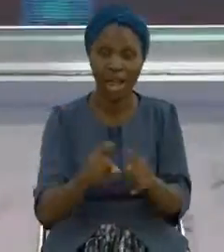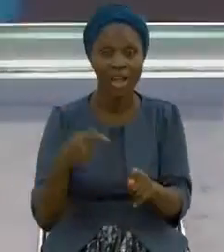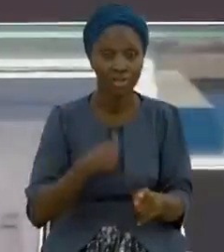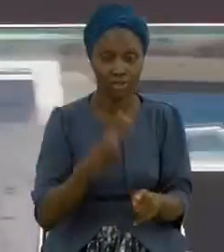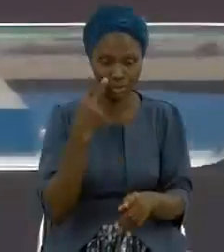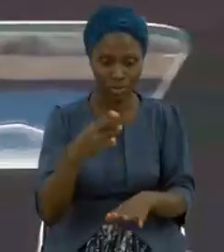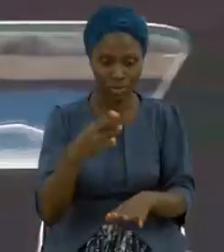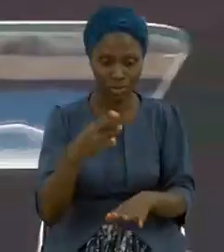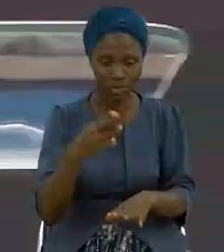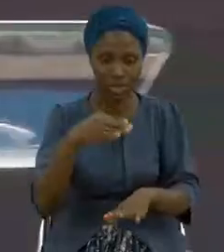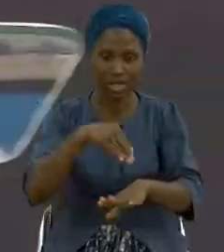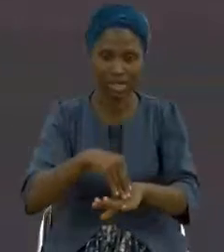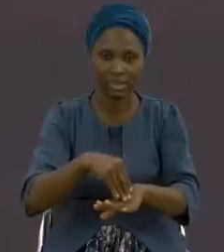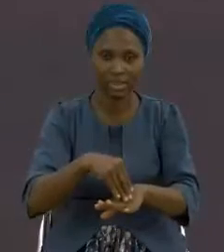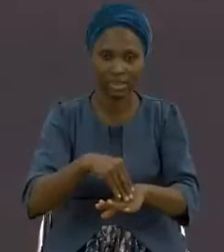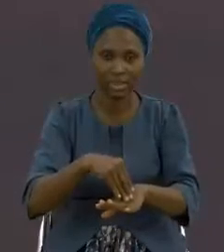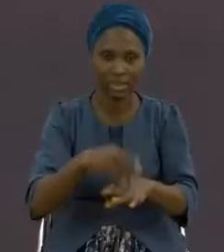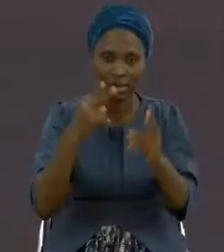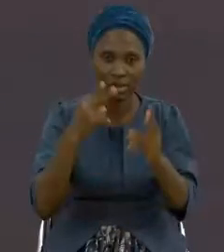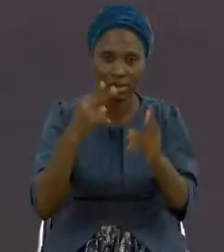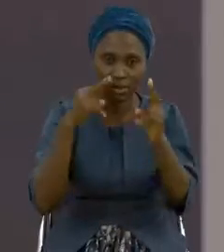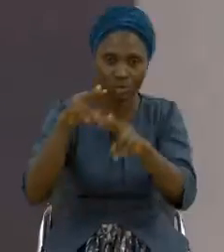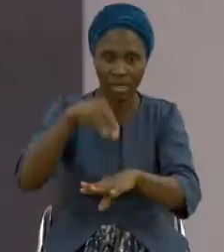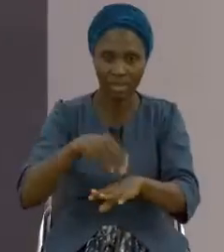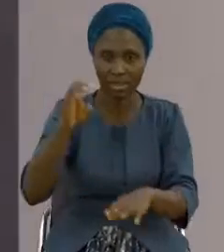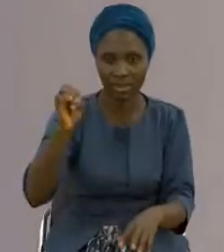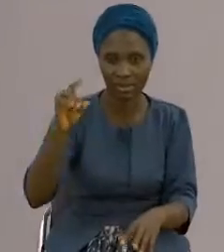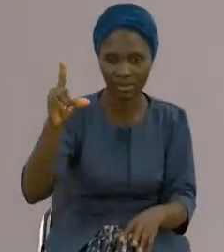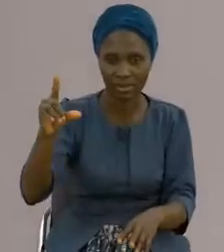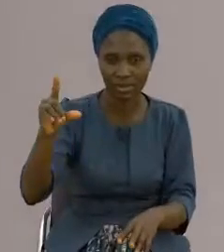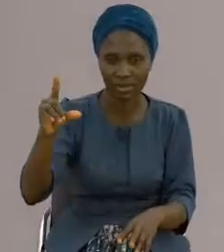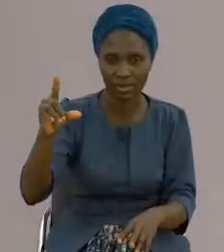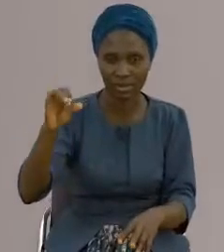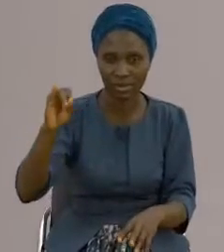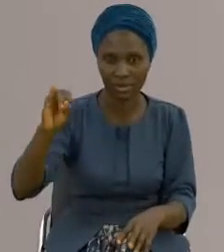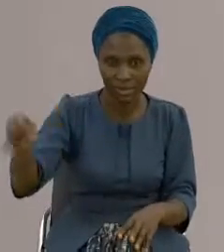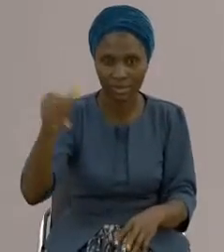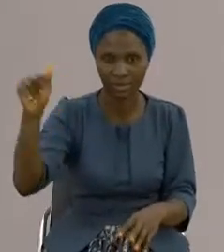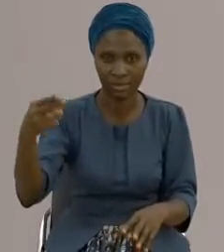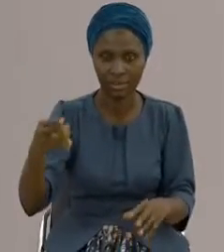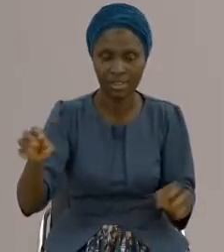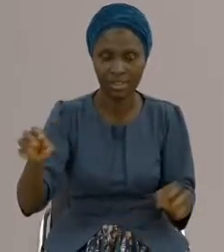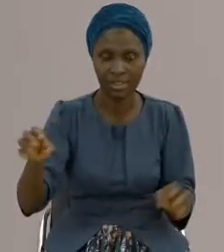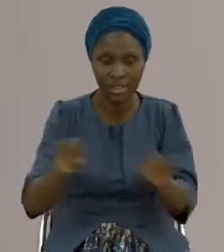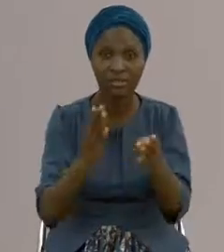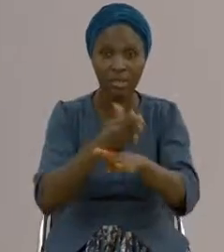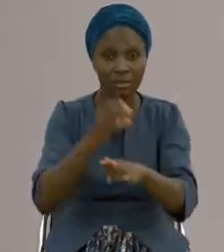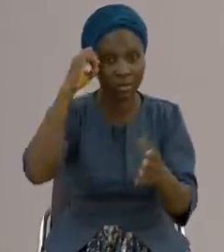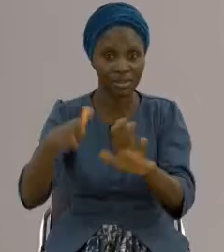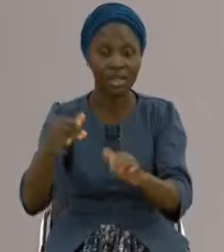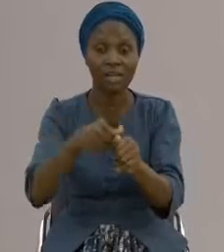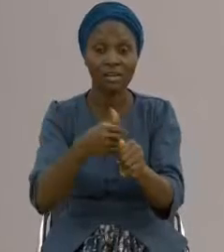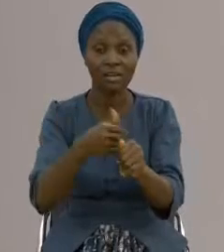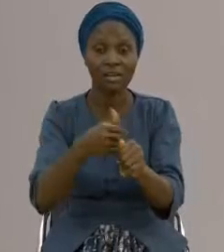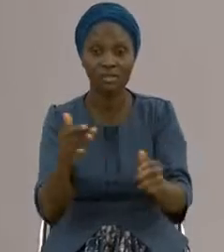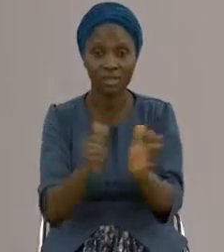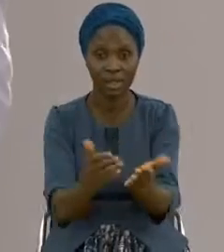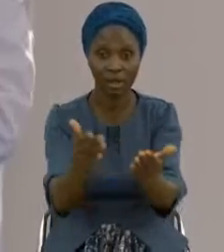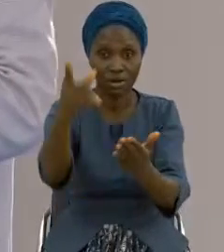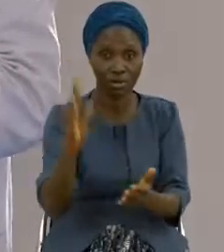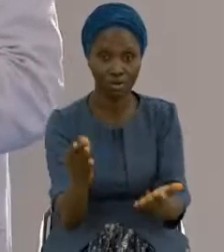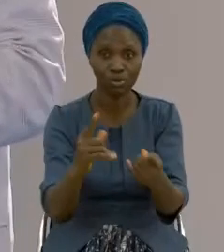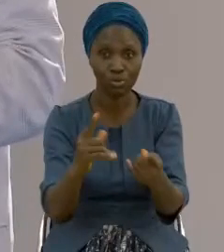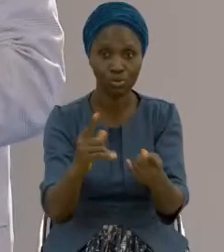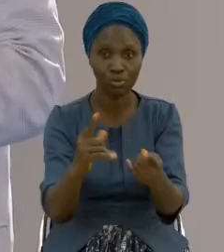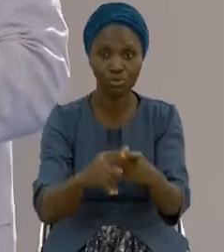he died, everything God wanted to do through his life had not finished. And